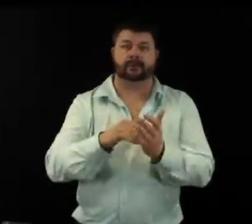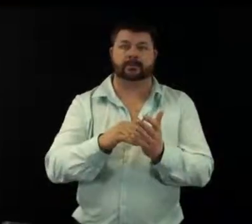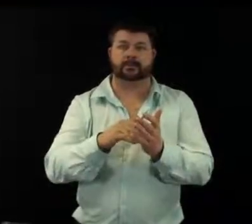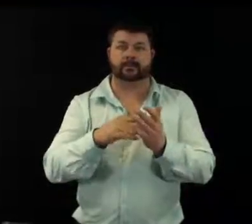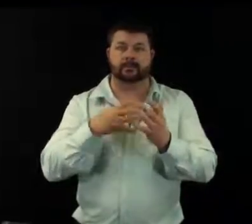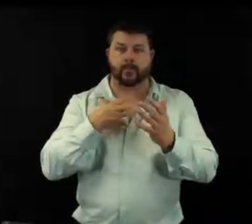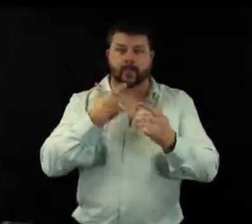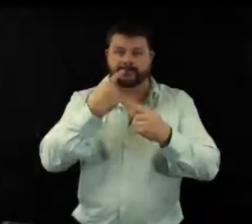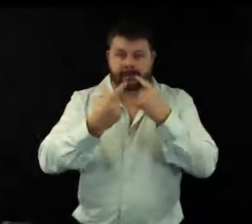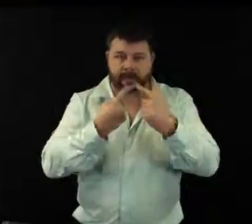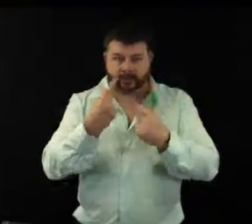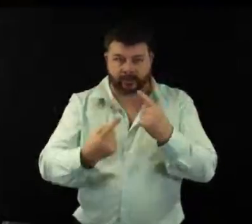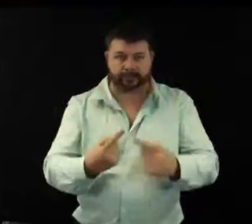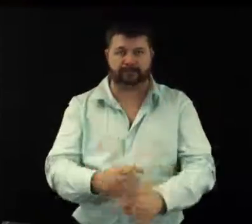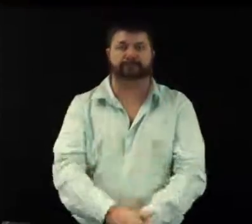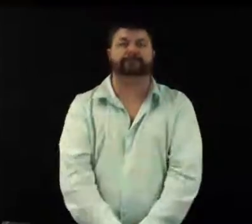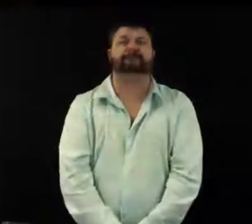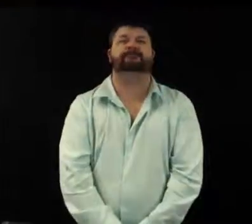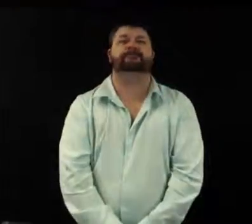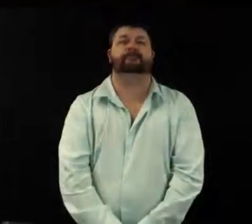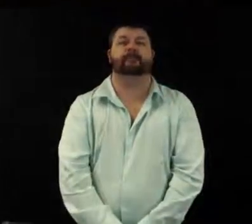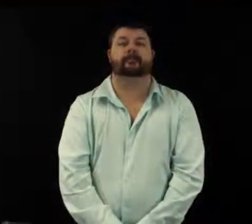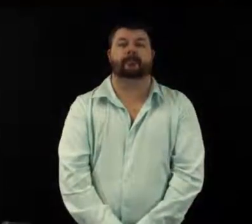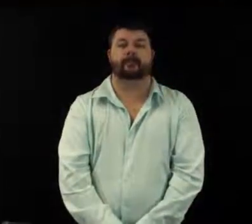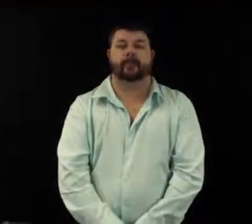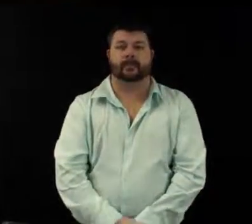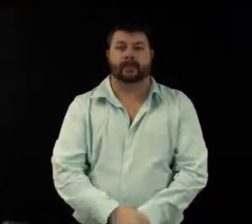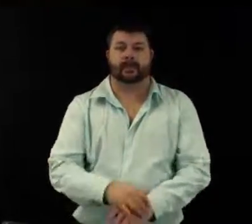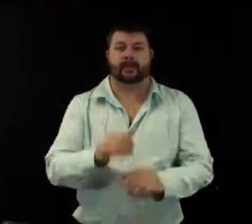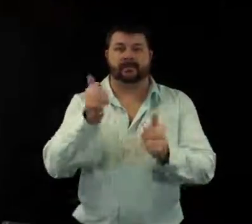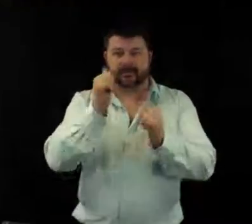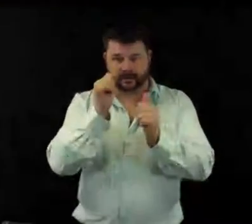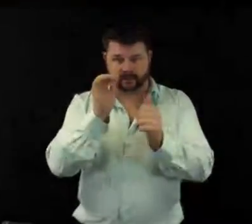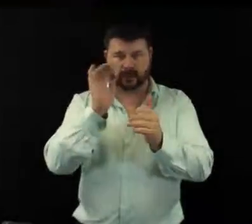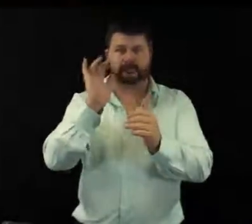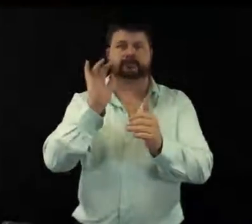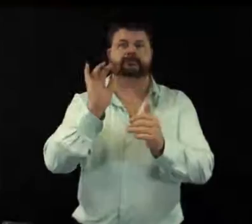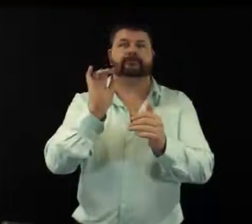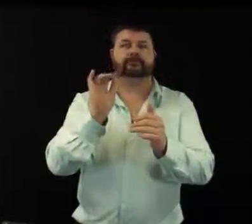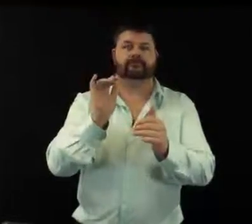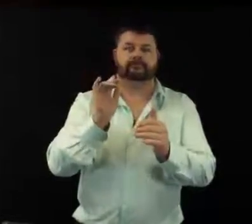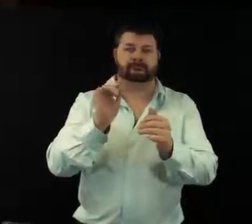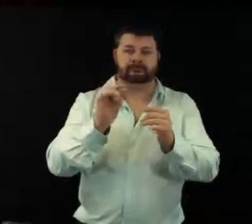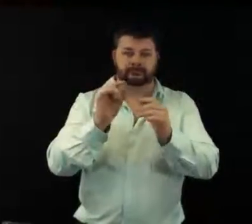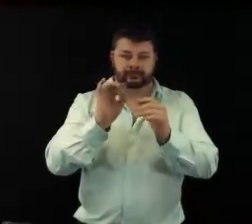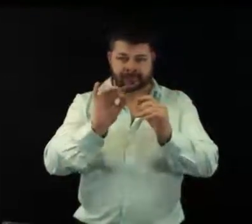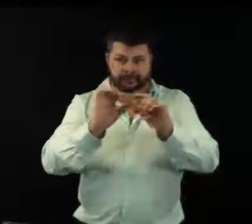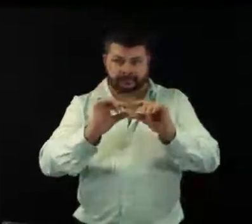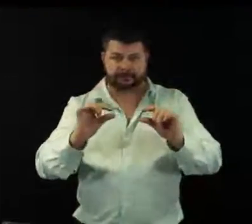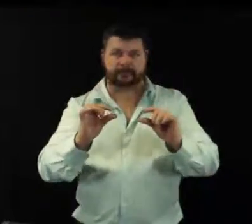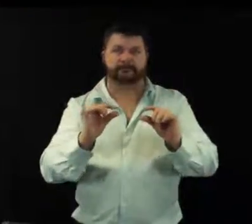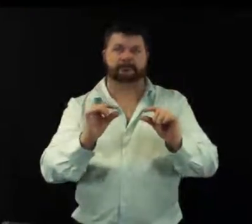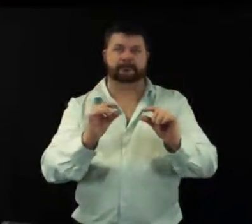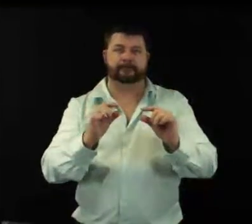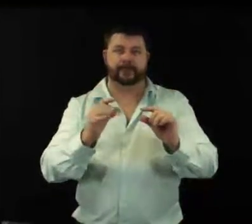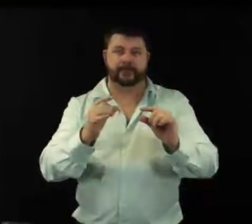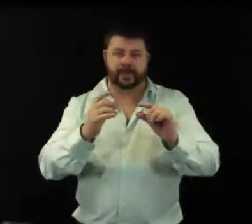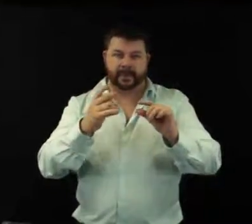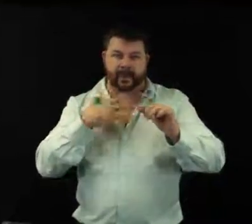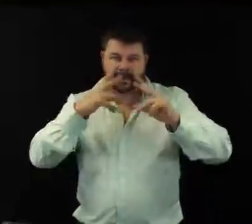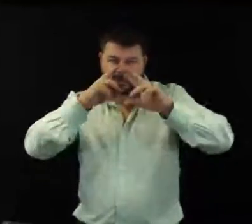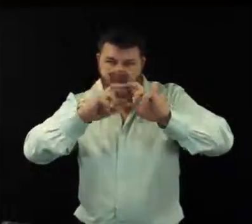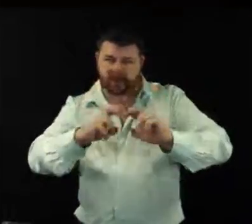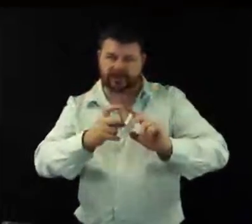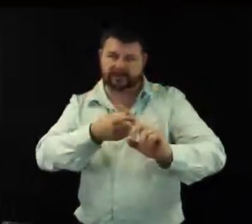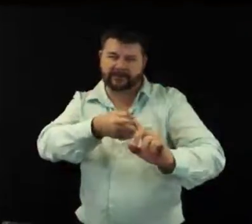update the event information, then tap on the Done button. If you're not sure when an event occurred, you can search your events by tapping in the search